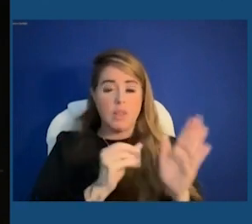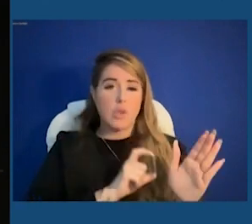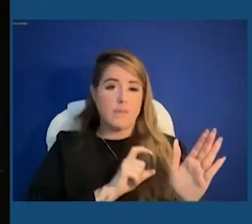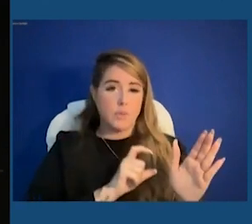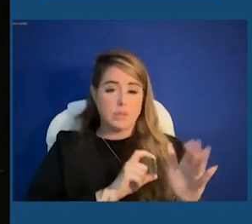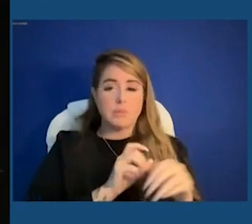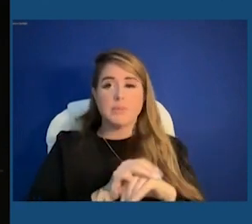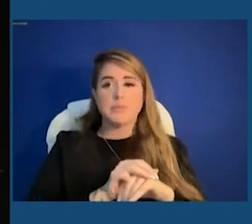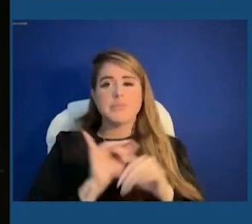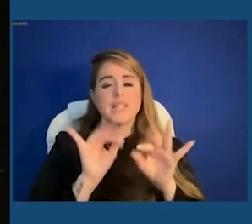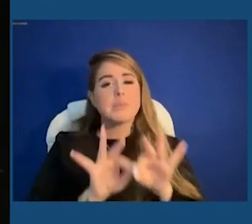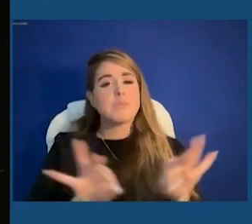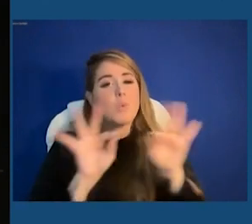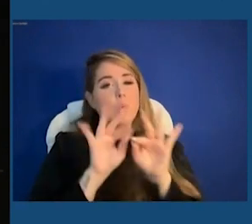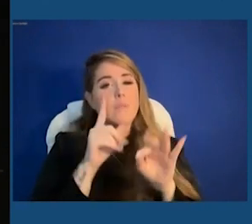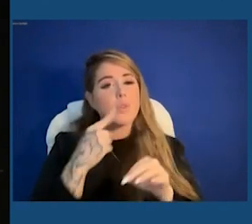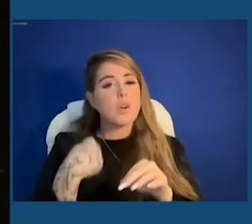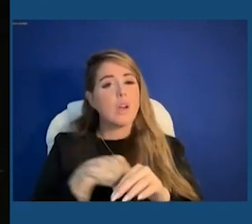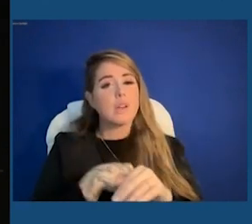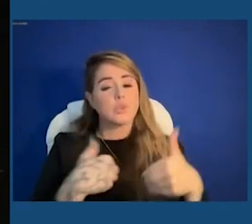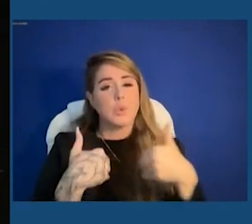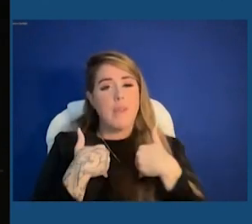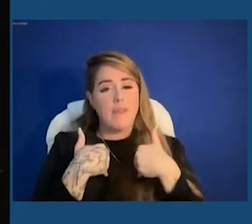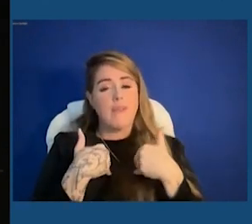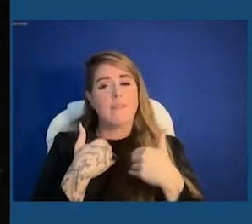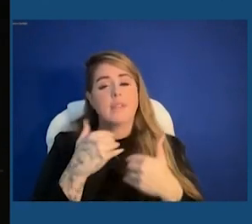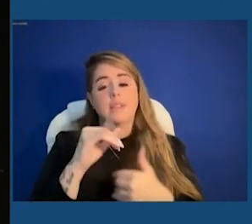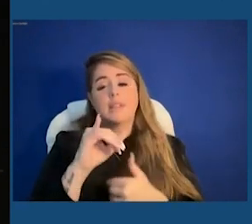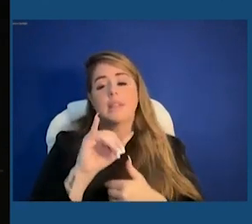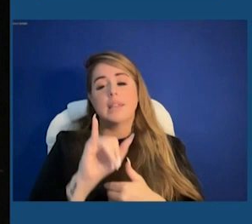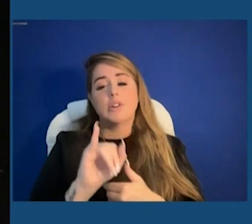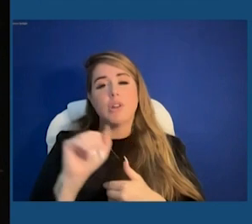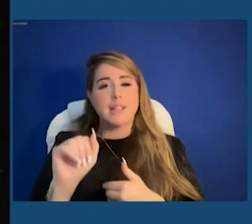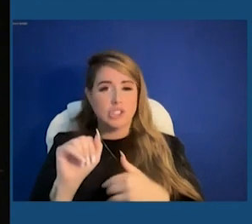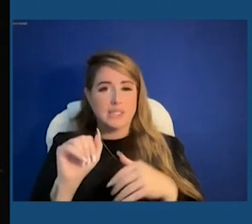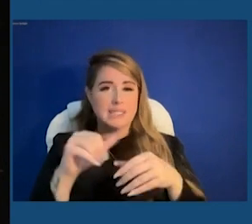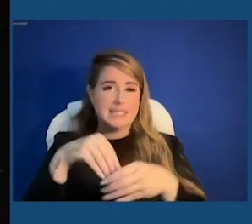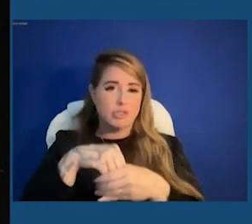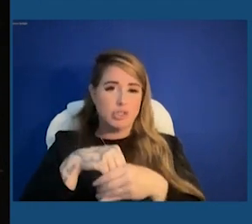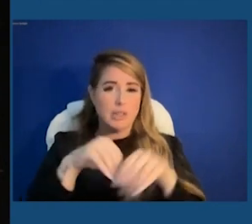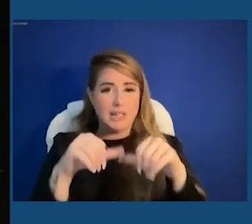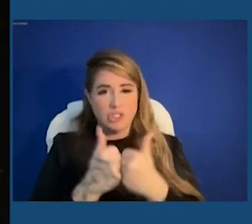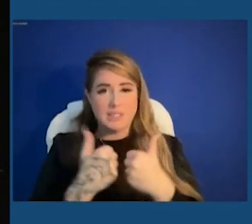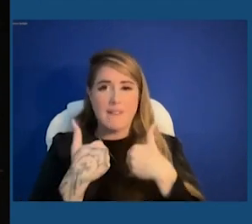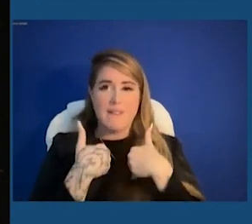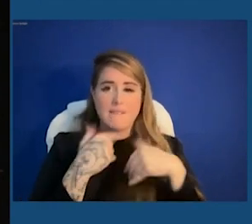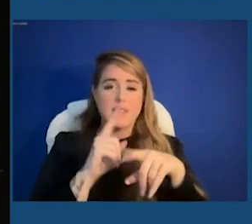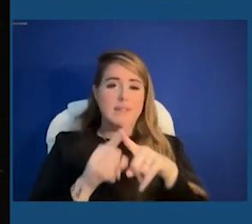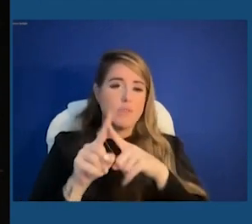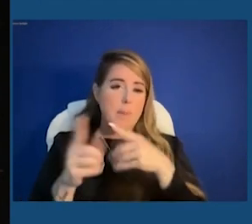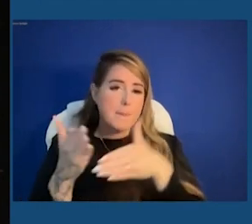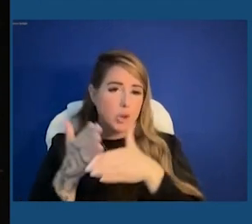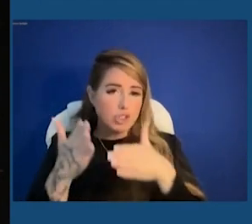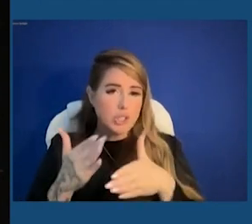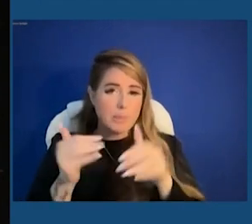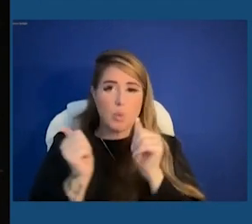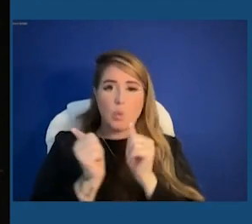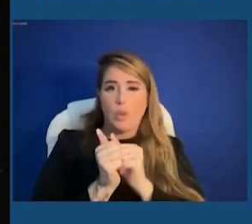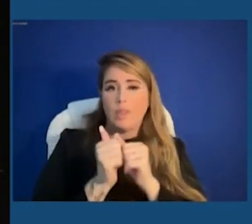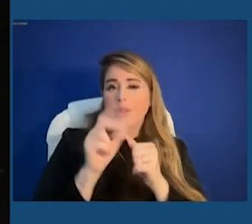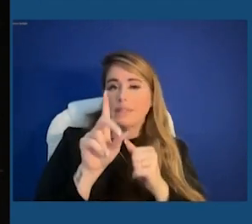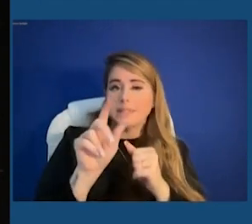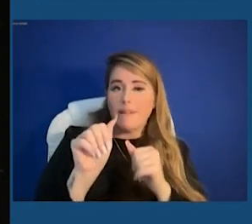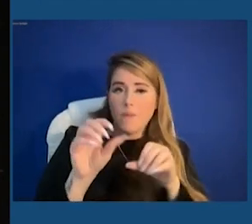It's important for us to be able to have these interagency committee, to have our partnerships with all the DA's offices, with